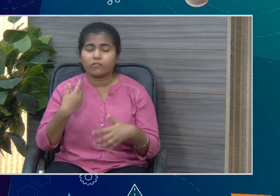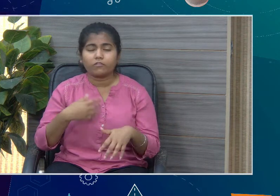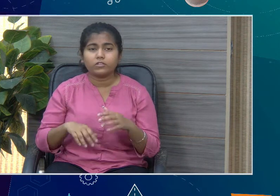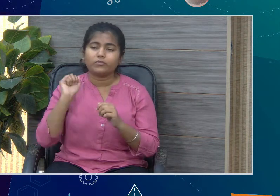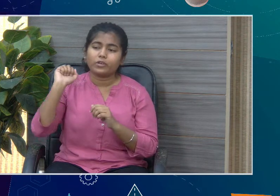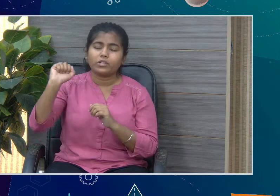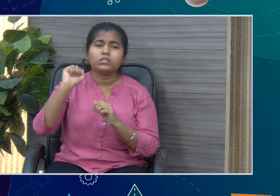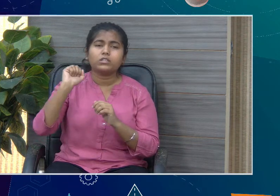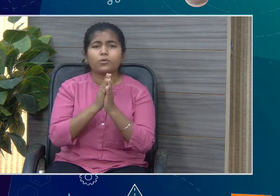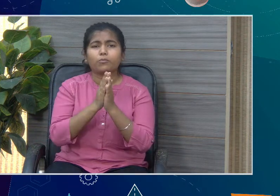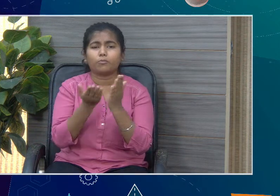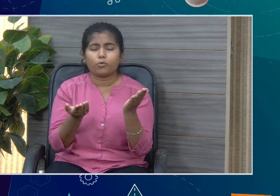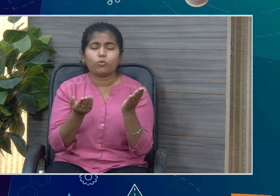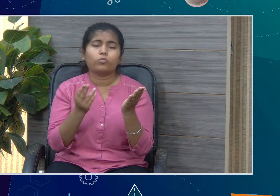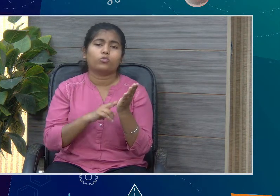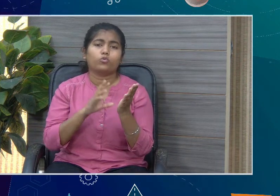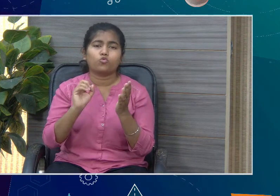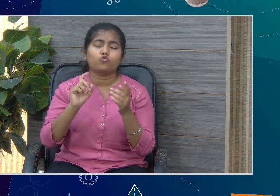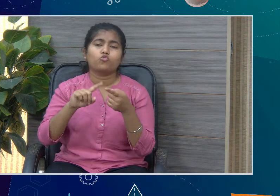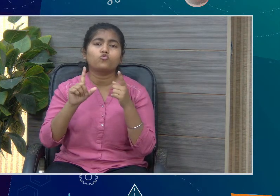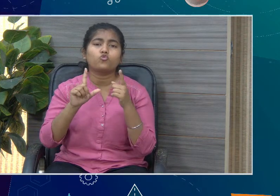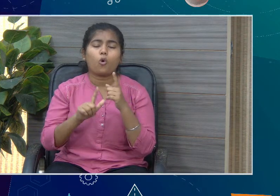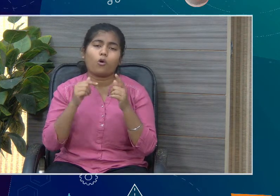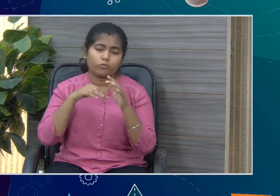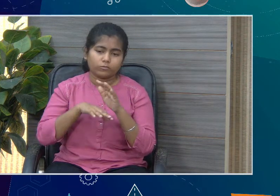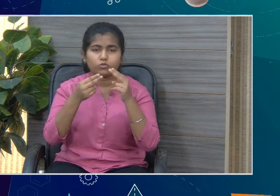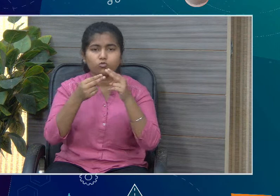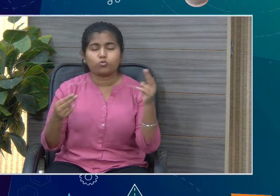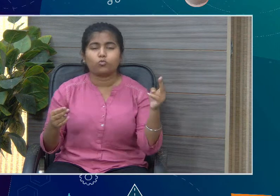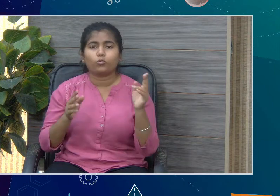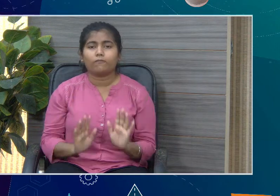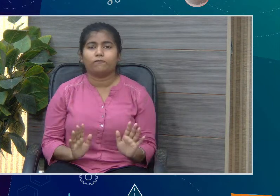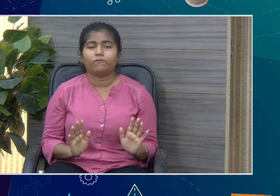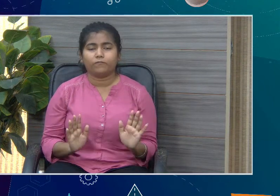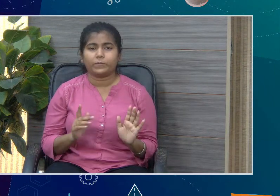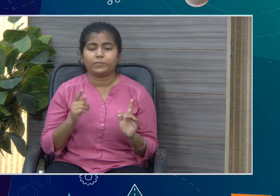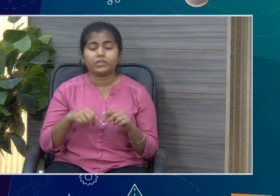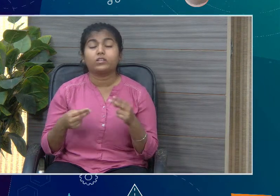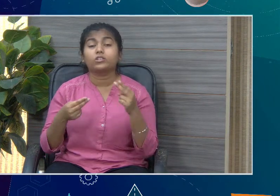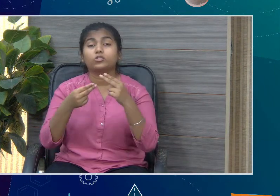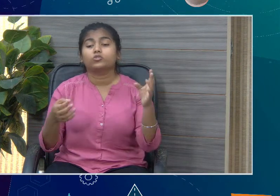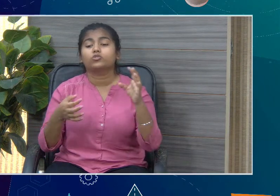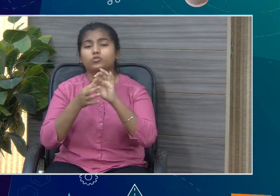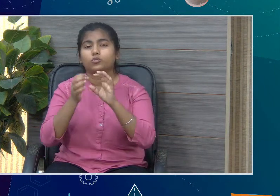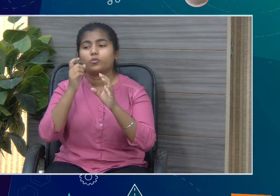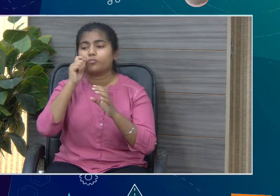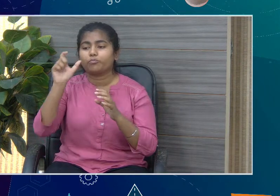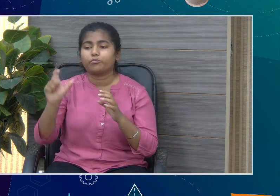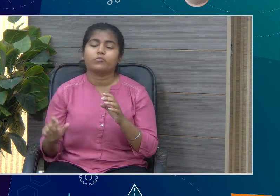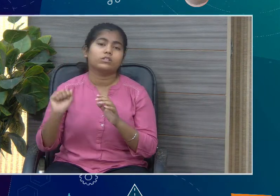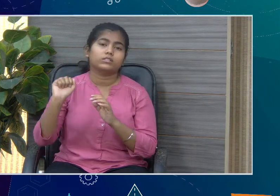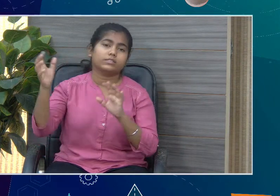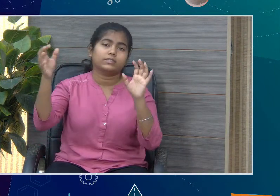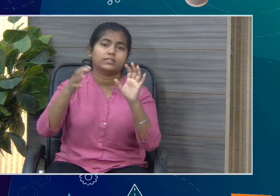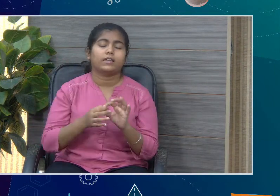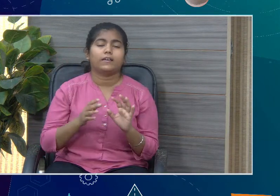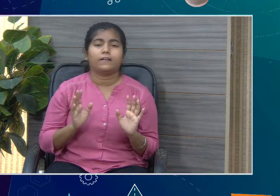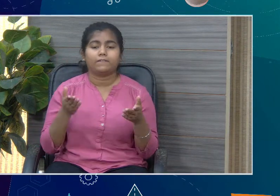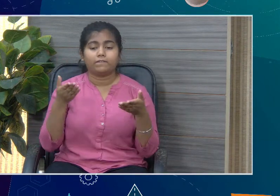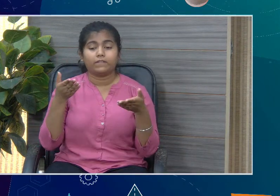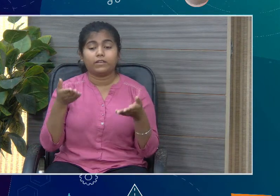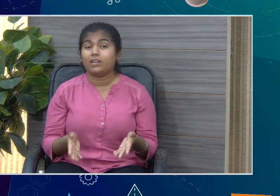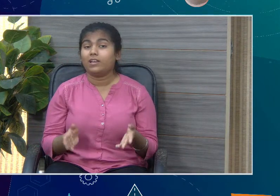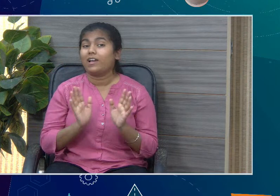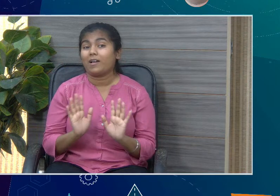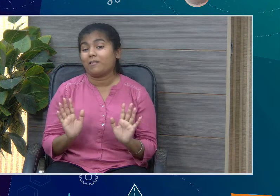novel, wrote about Robinson. And this story is about Robinson. And here